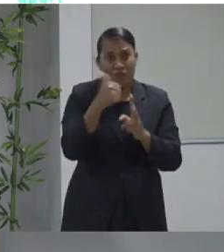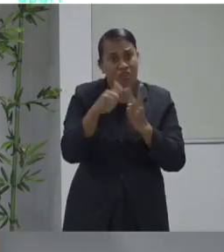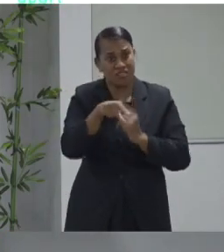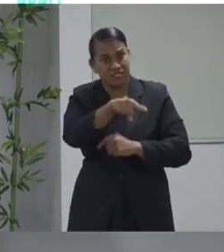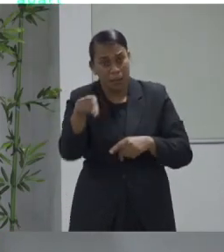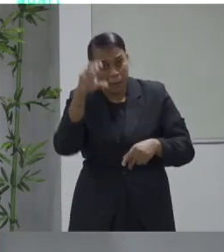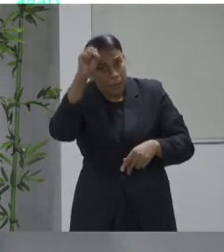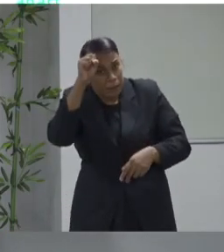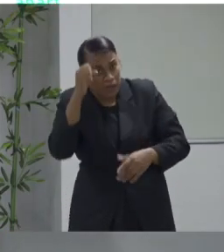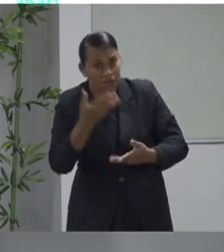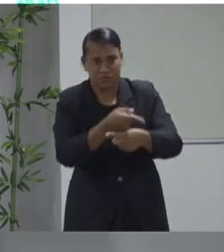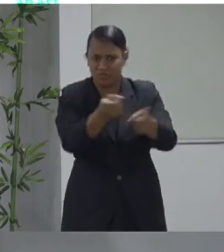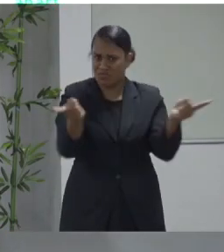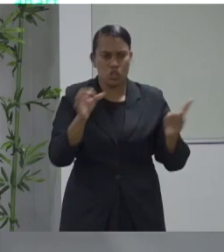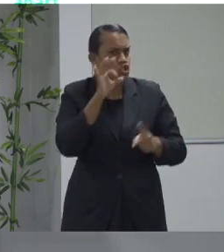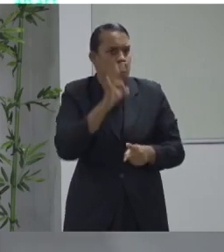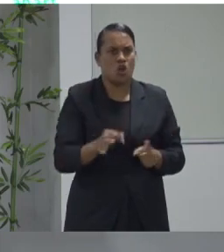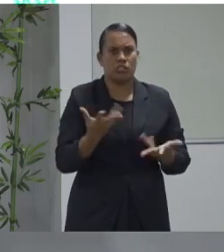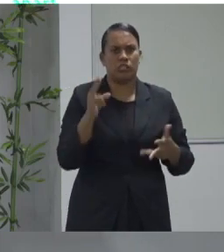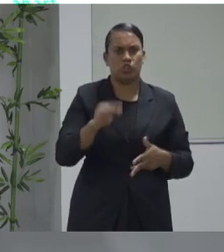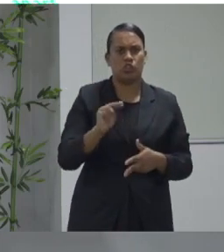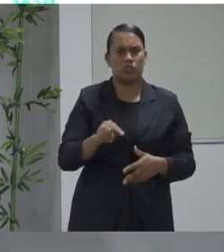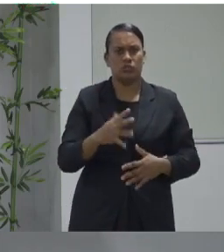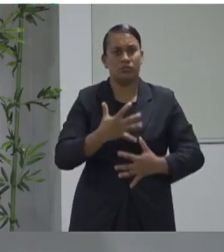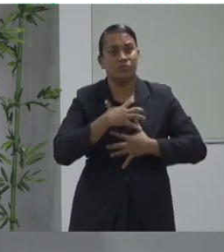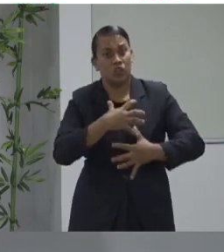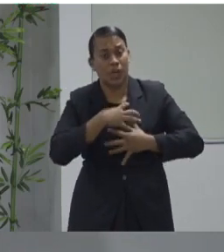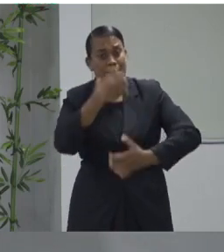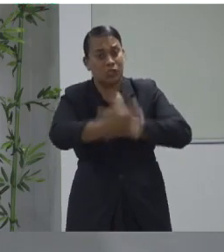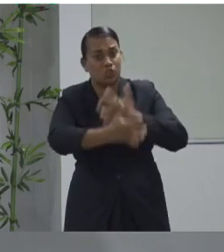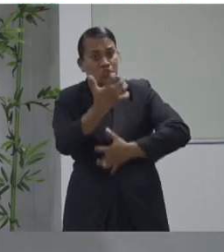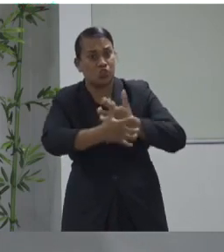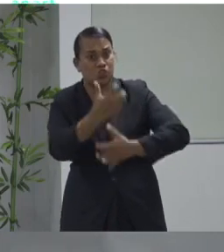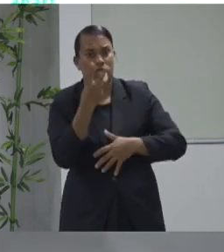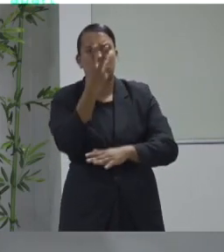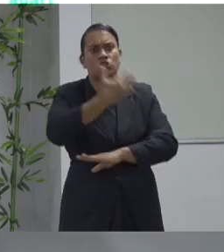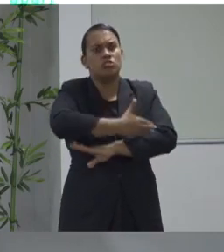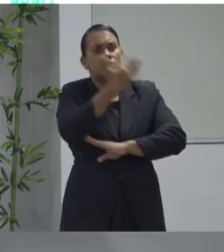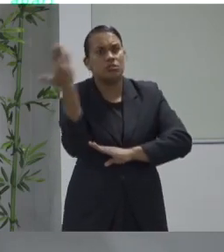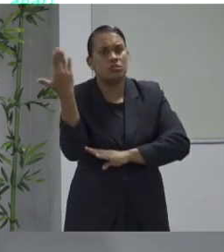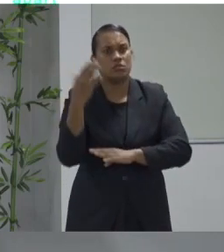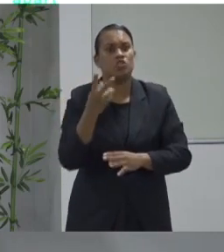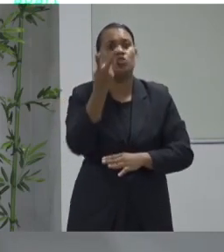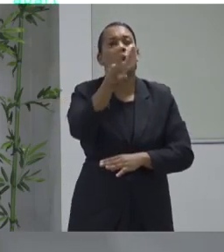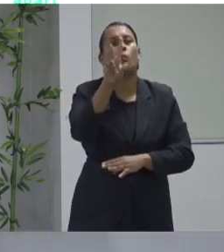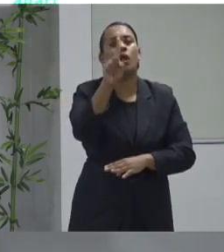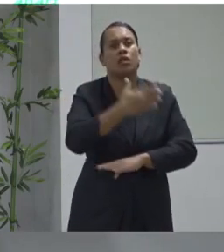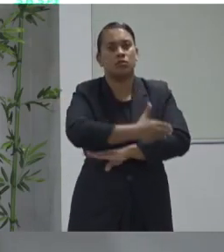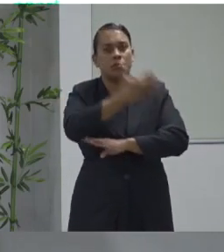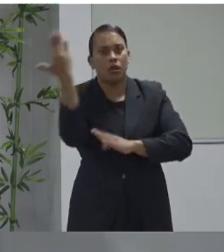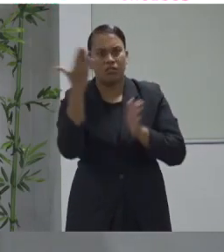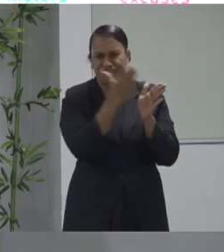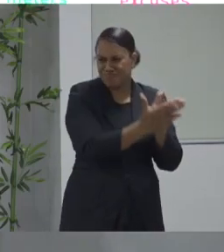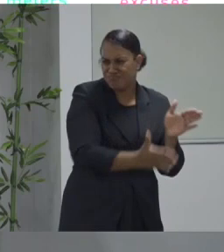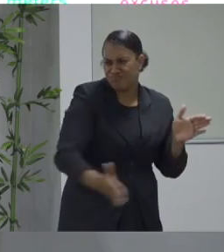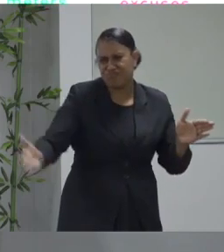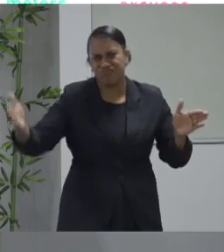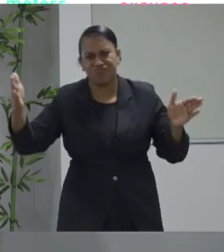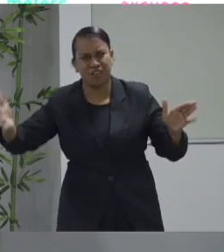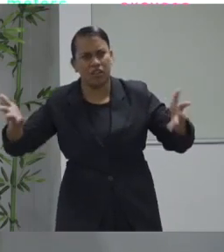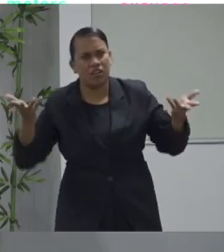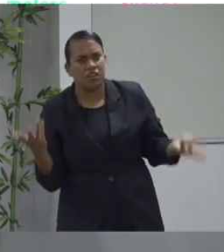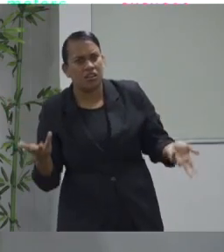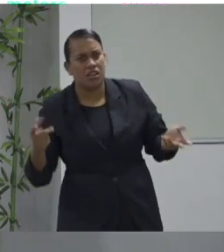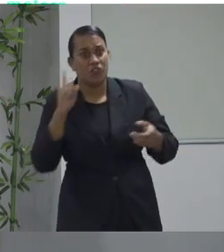do not need ventilators for 3 days. Some of them up to 21 days on the ventilator. And therefore, during their time on the ventilator,